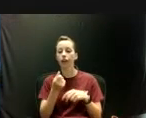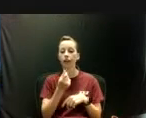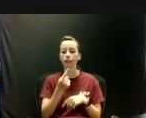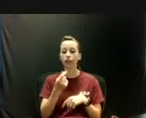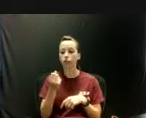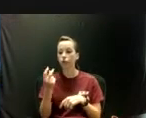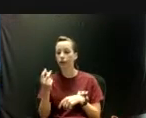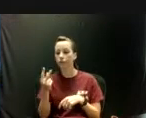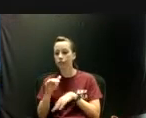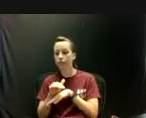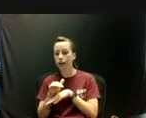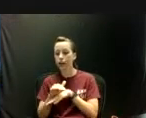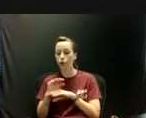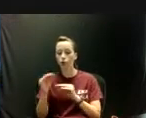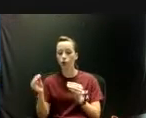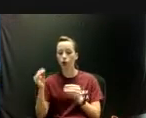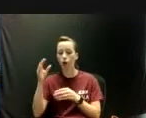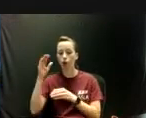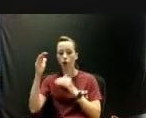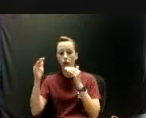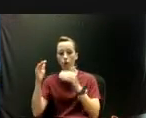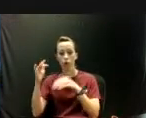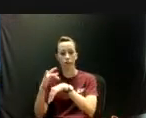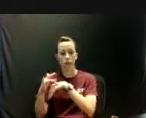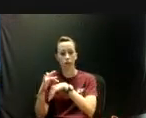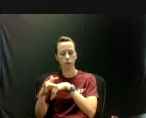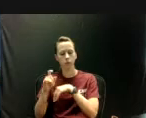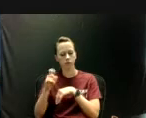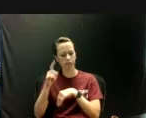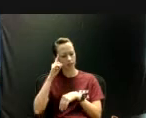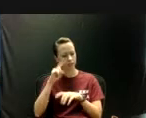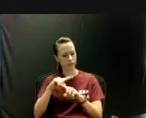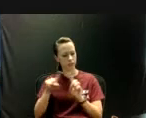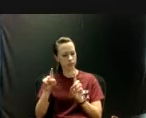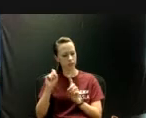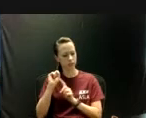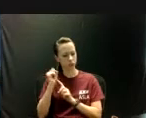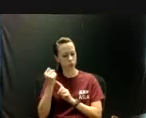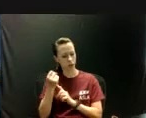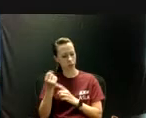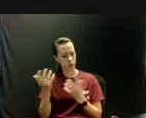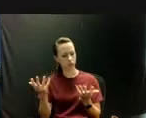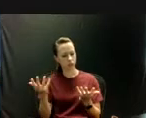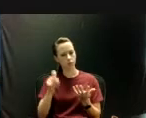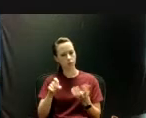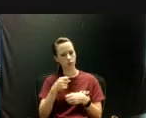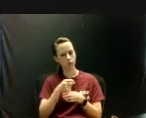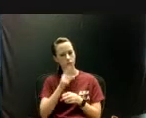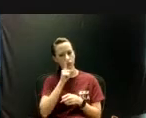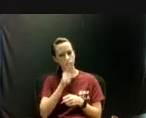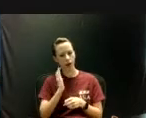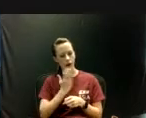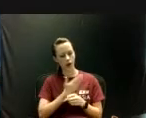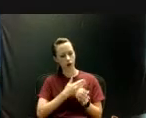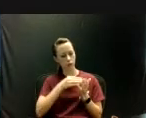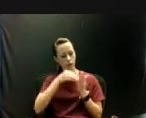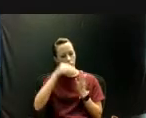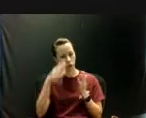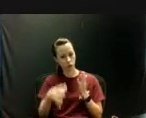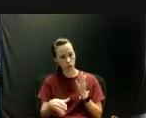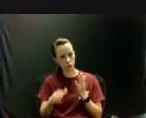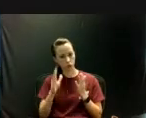trusted adult available? So we've got to think about different scenarios, and we've got to make sure that that our students are equipped with the answers to those